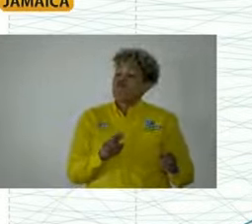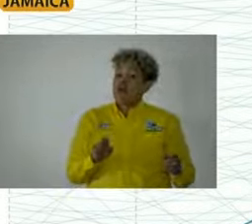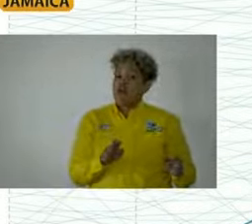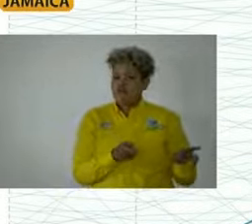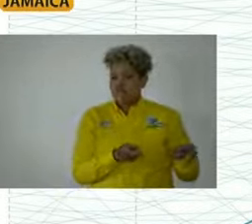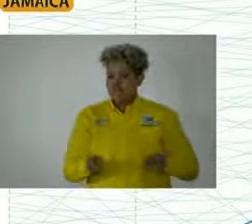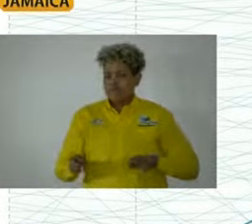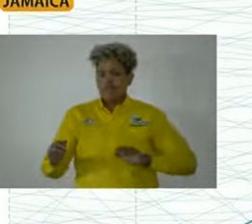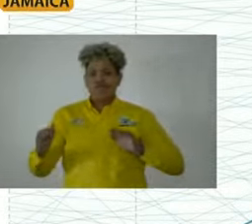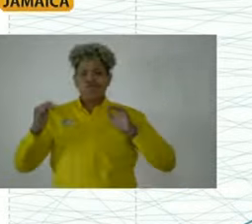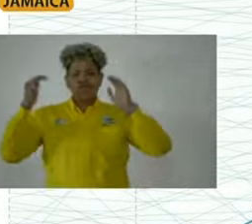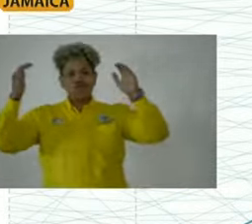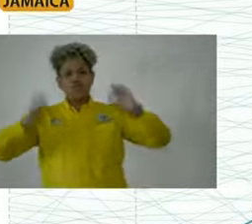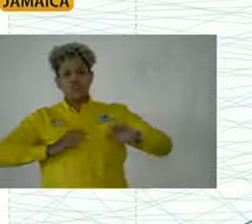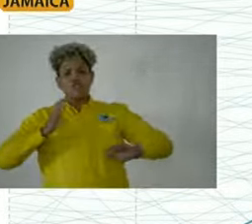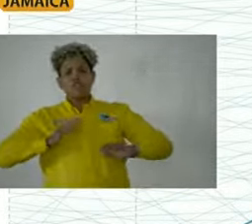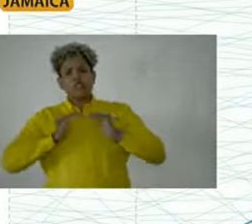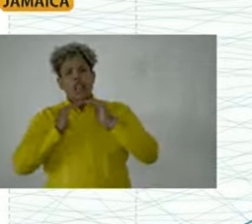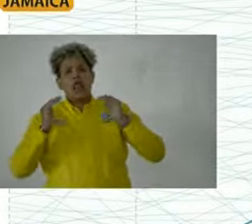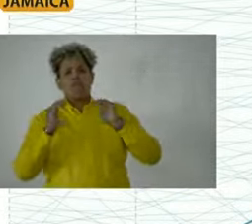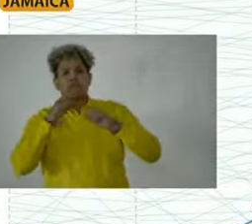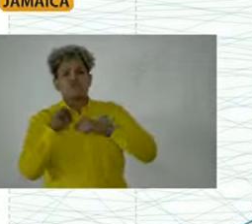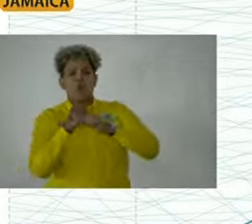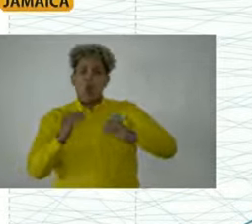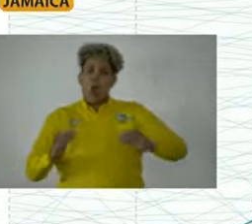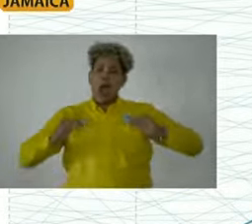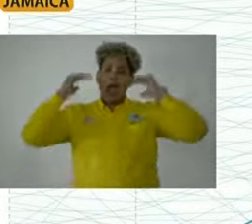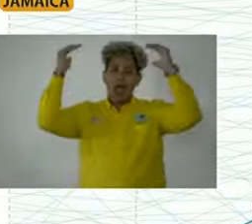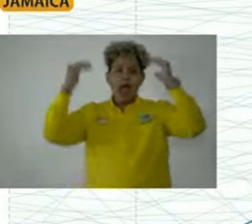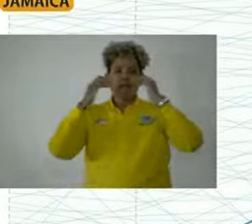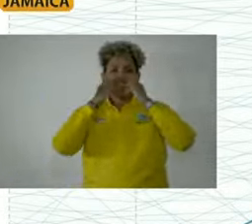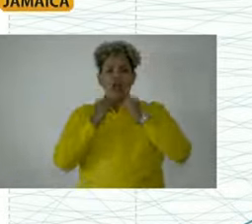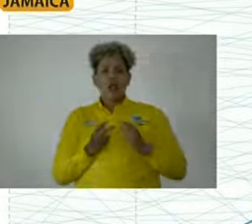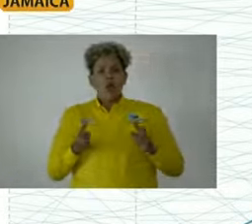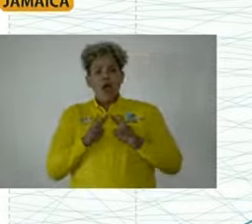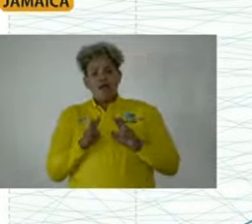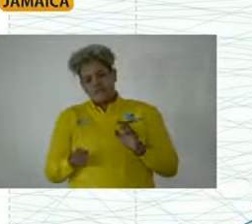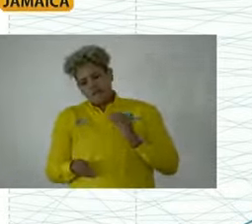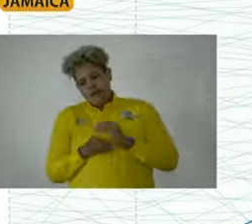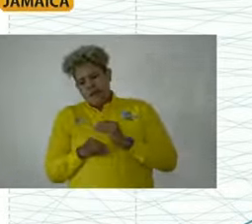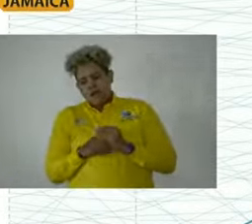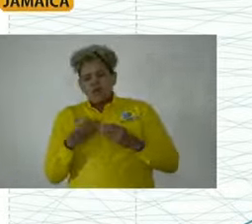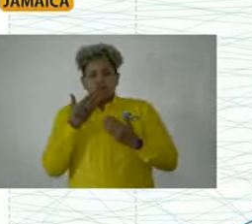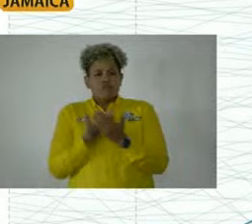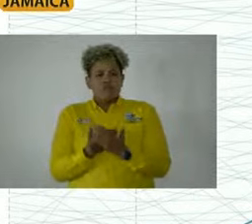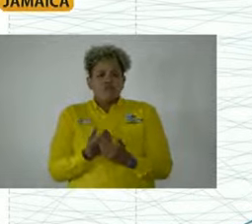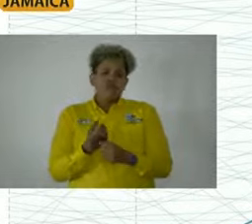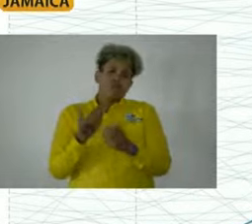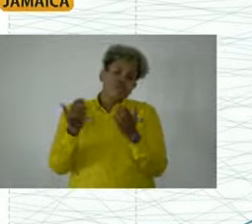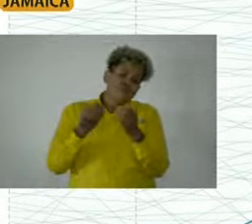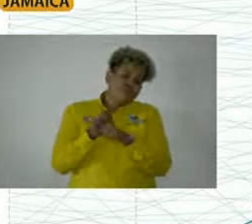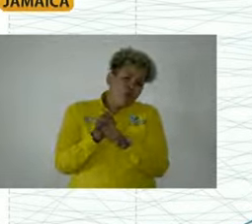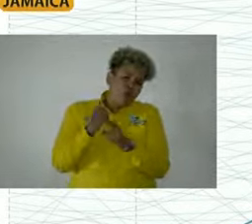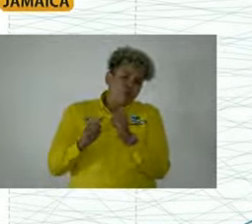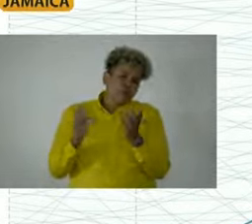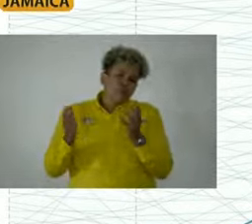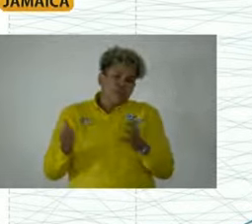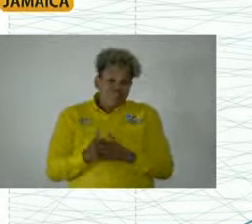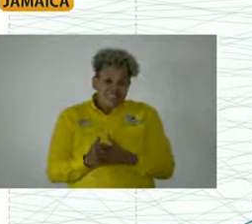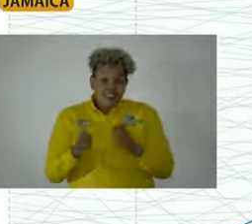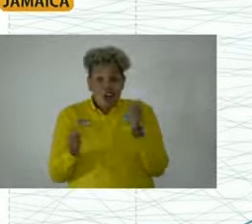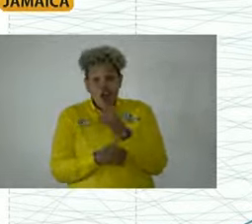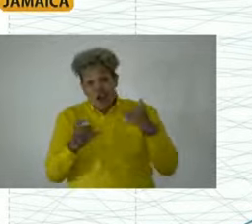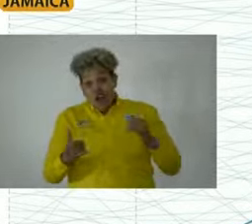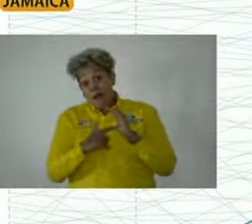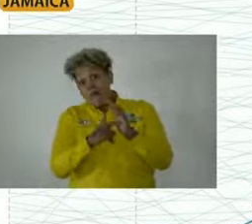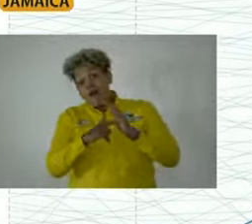a different level of sophistication, producing high value added goods and services. Mr. Speaker, under the current model